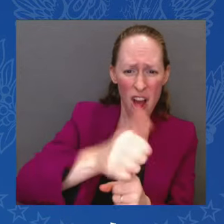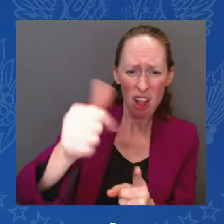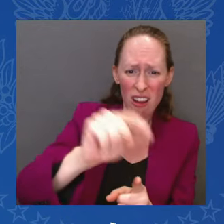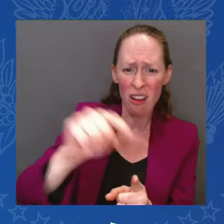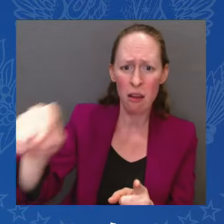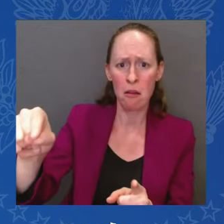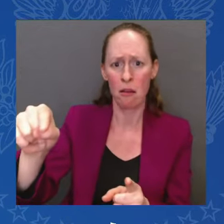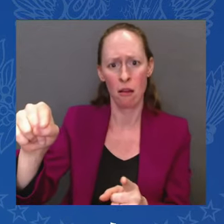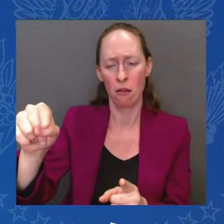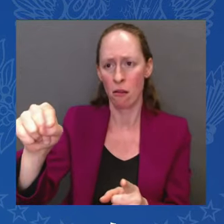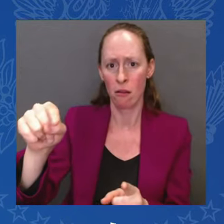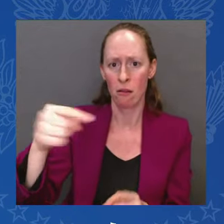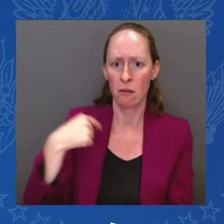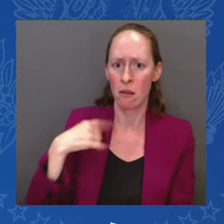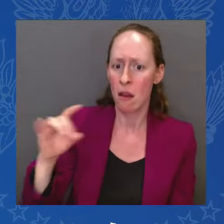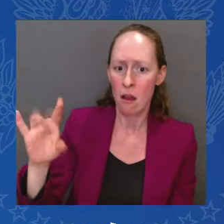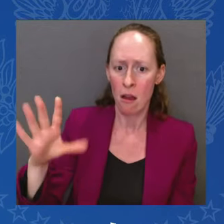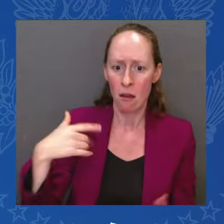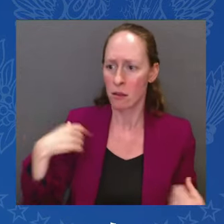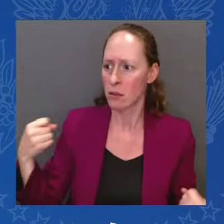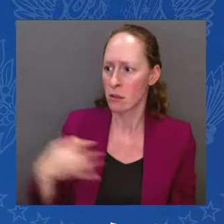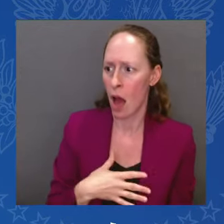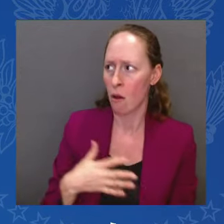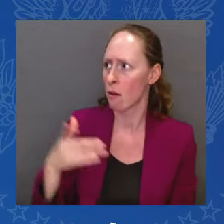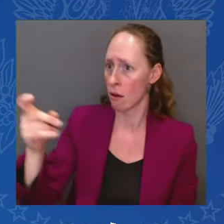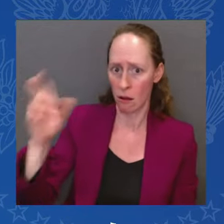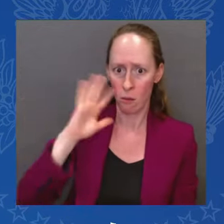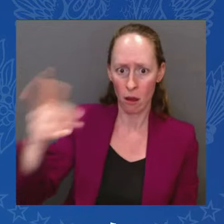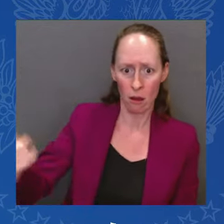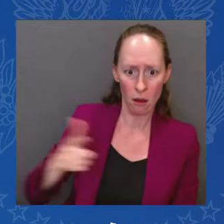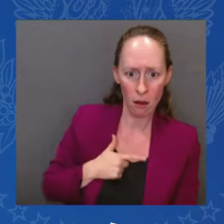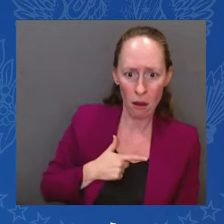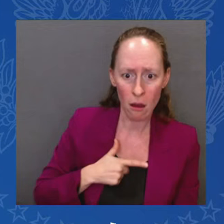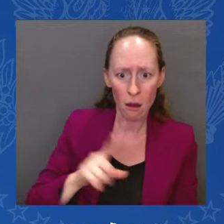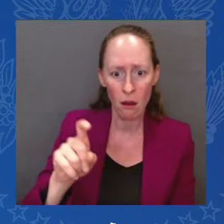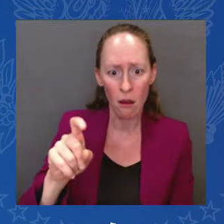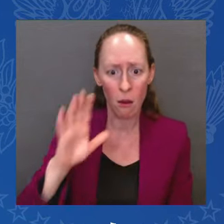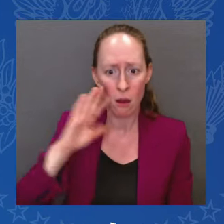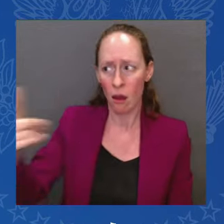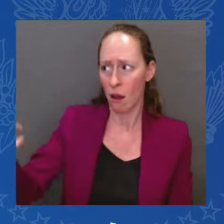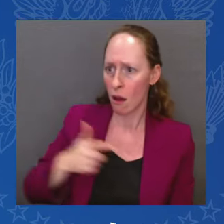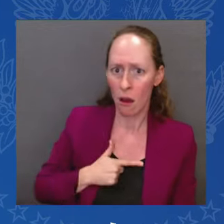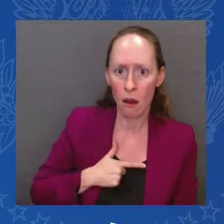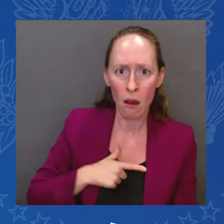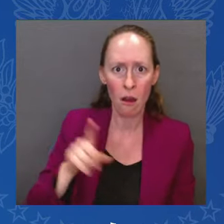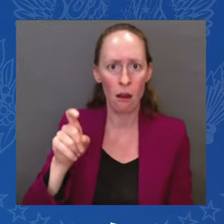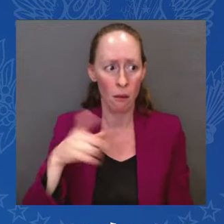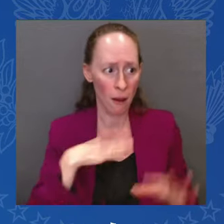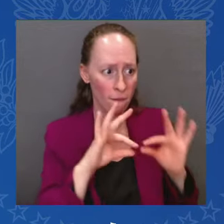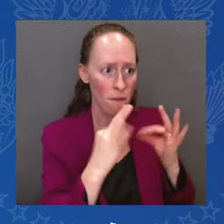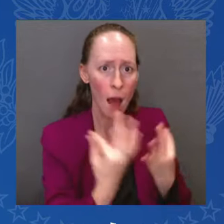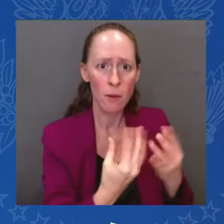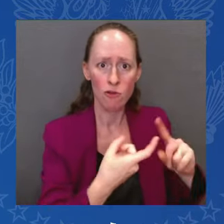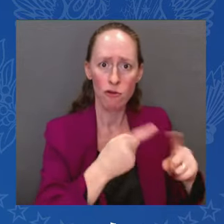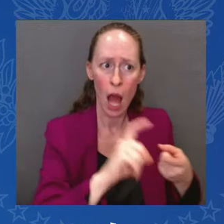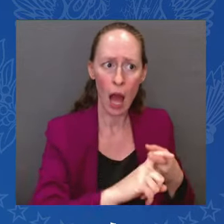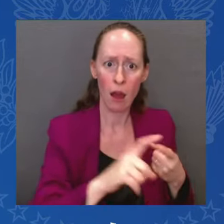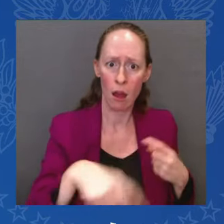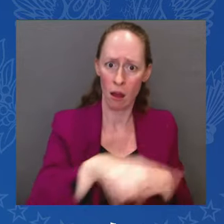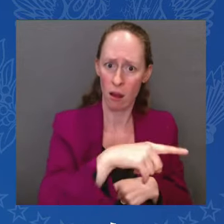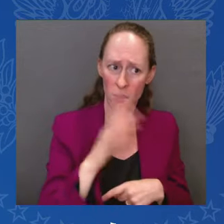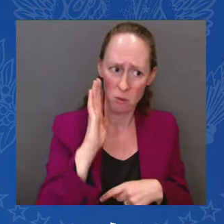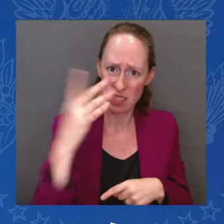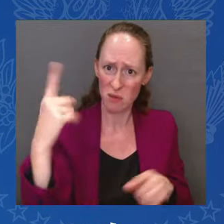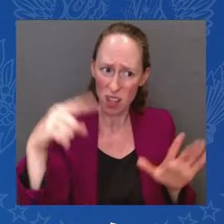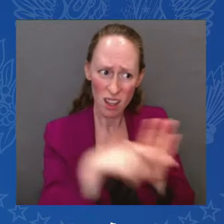fear that my life would be taken, my friends' lives would be taken, and my family's lives would be taken by senseless gun violence. Right before